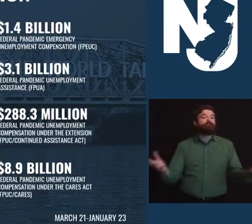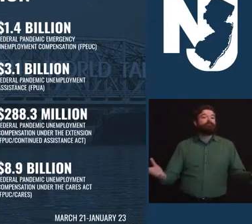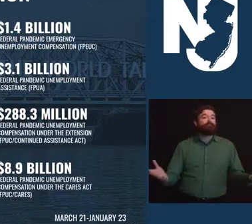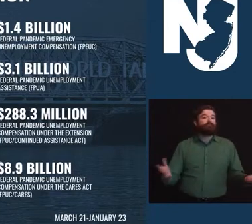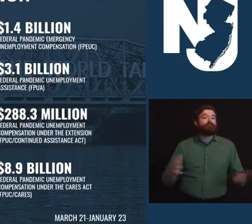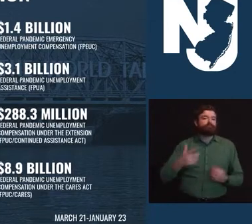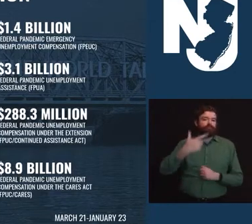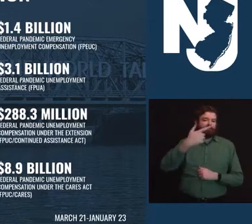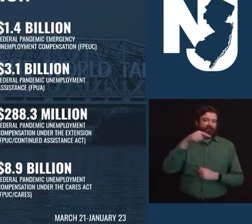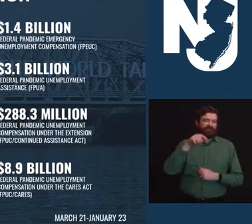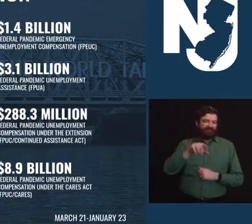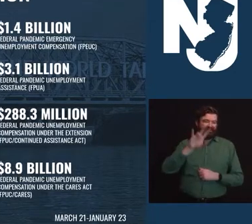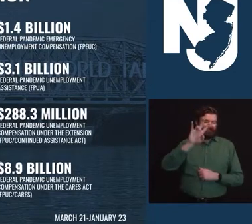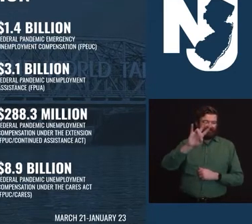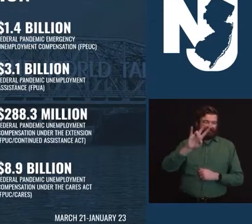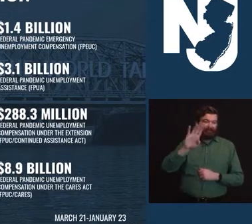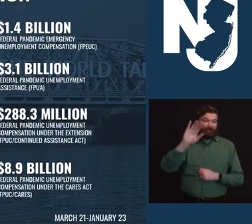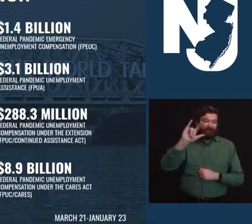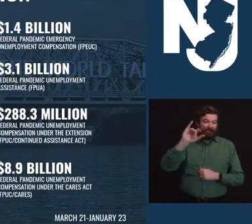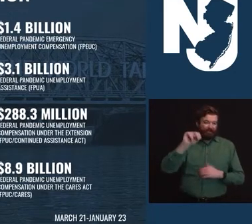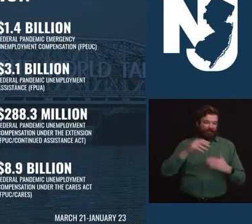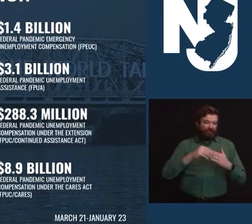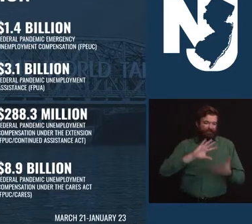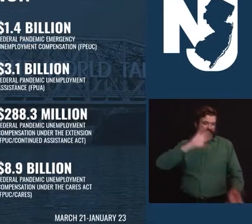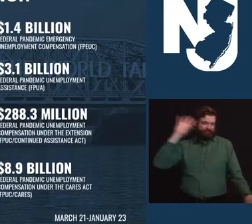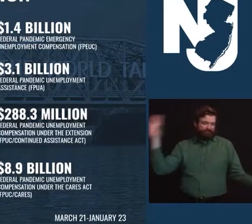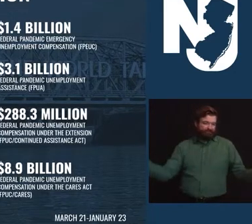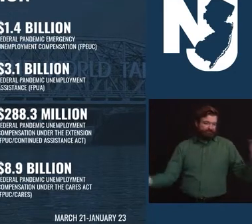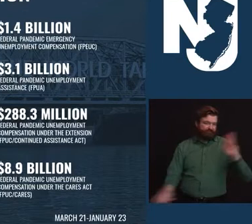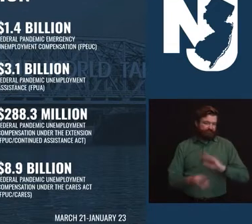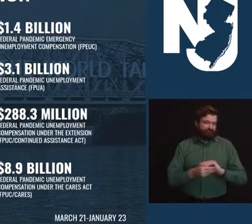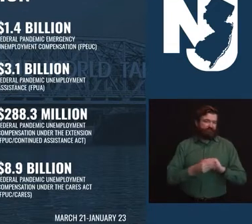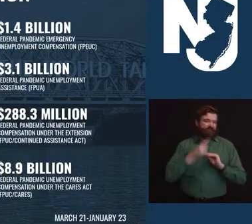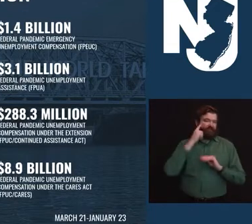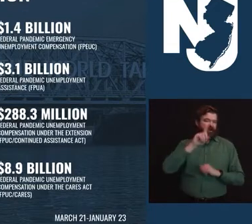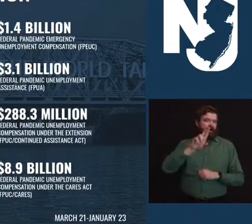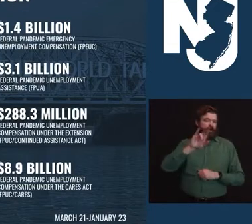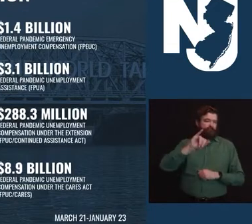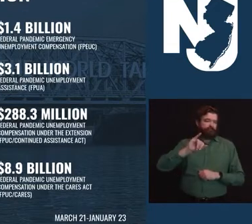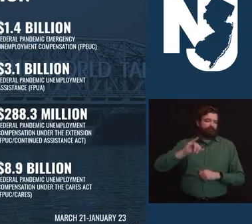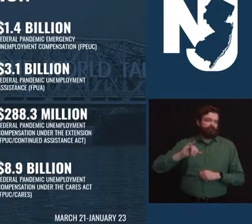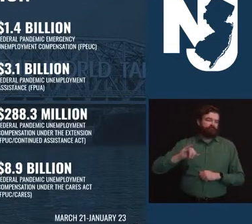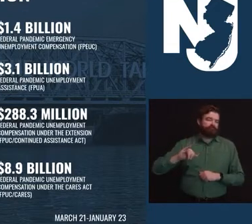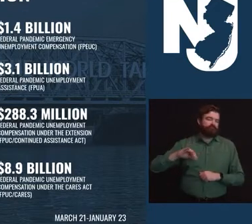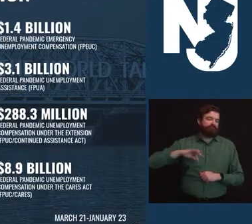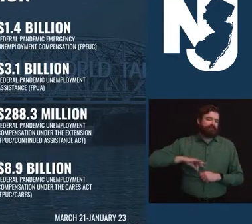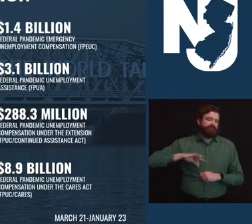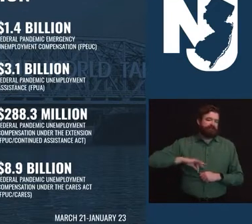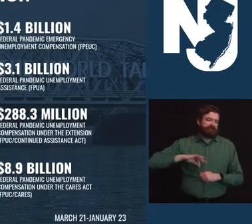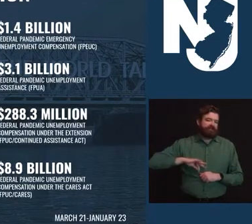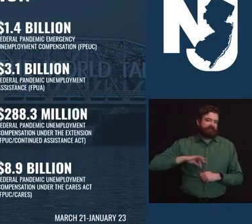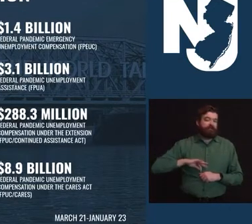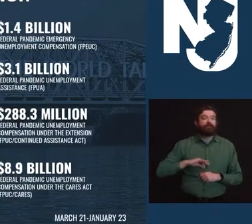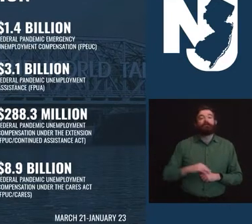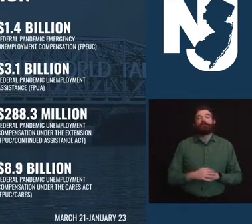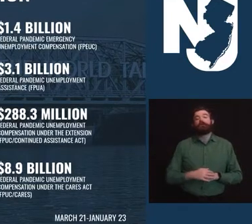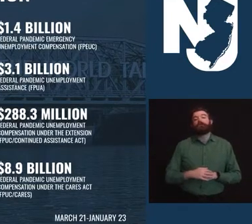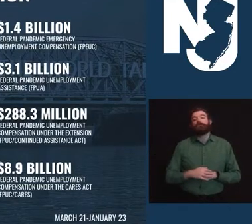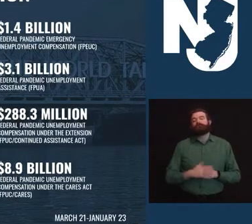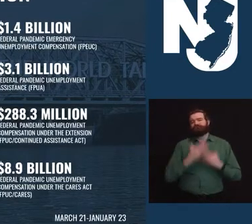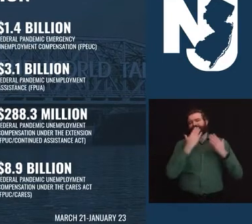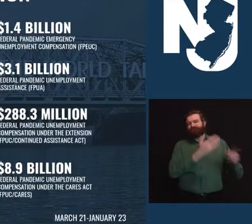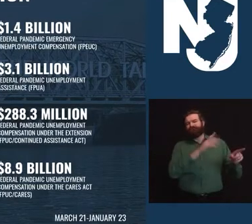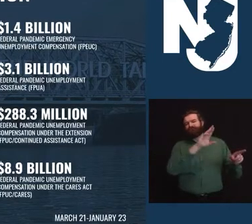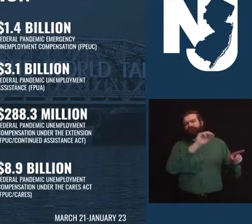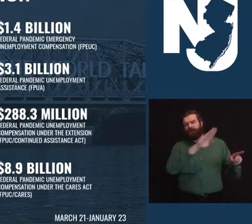$21.7 billion to eligible New Jersey workers. As always, we thank Commissioner Robasero Angelo and his